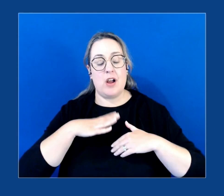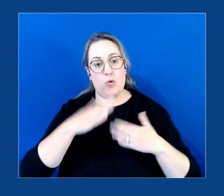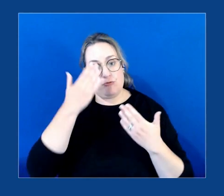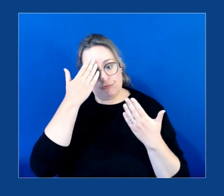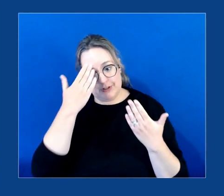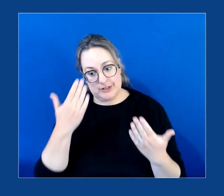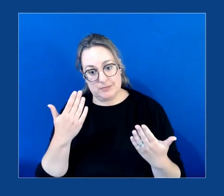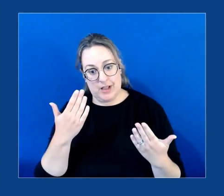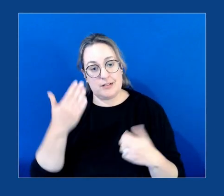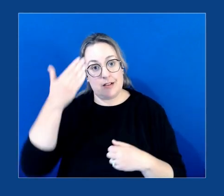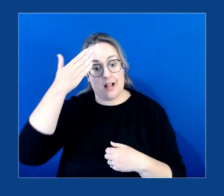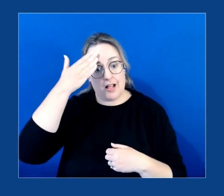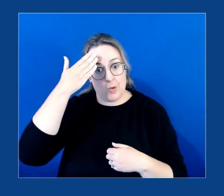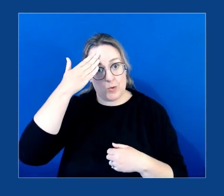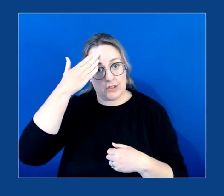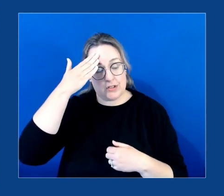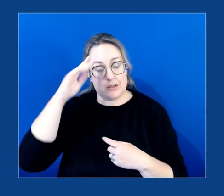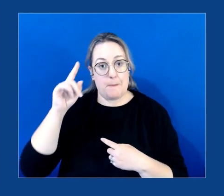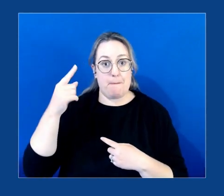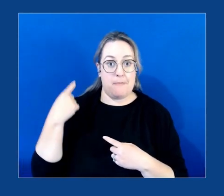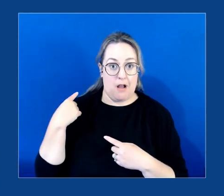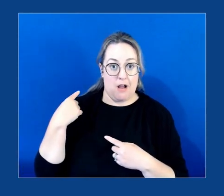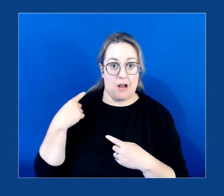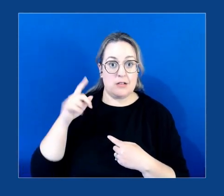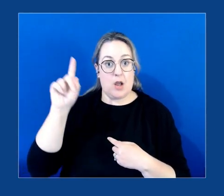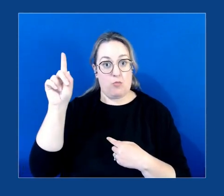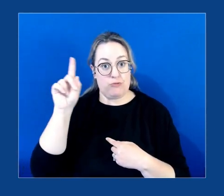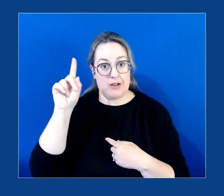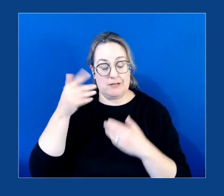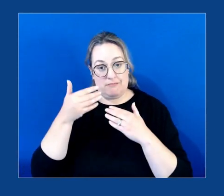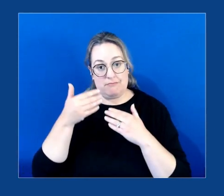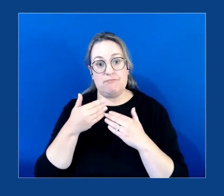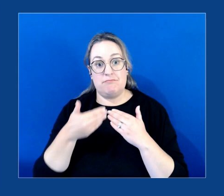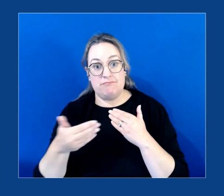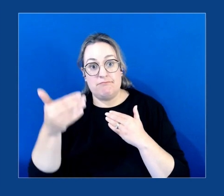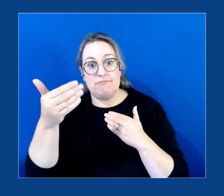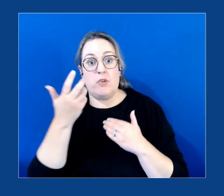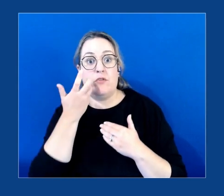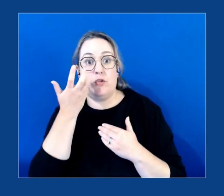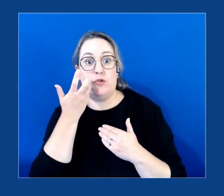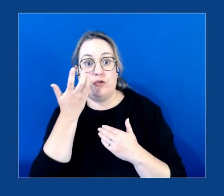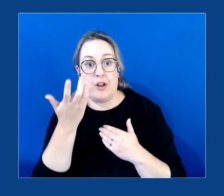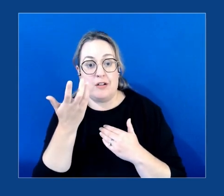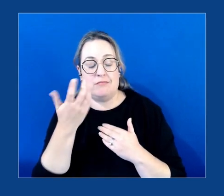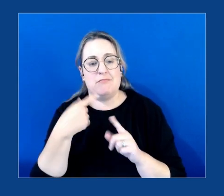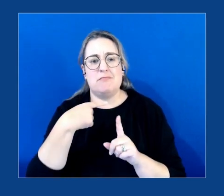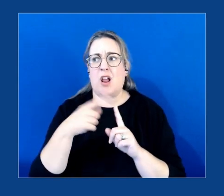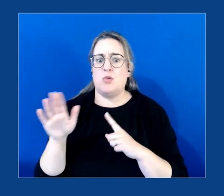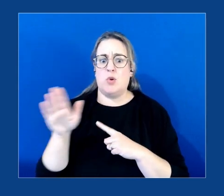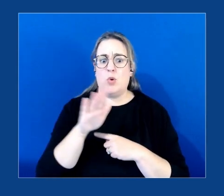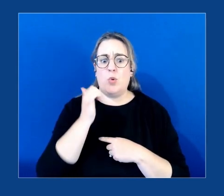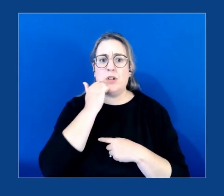to their elders past, present and emerging, and to acknowledge and pay respects, my respects to all Indigenous people who are with